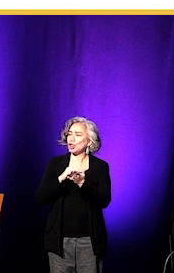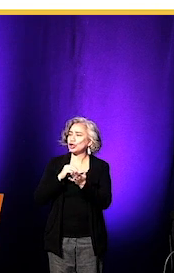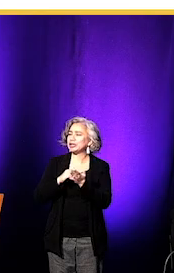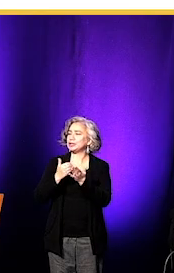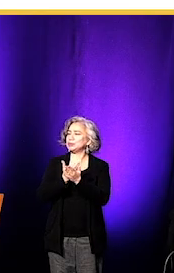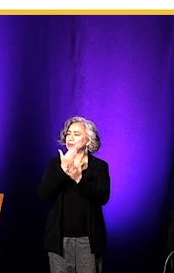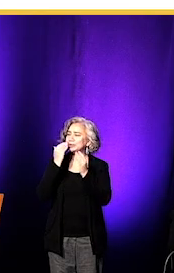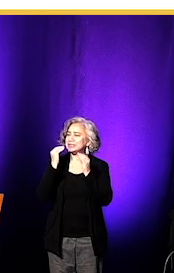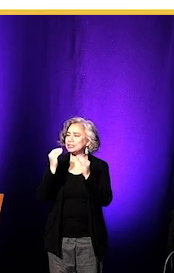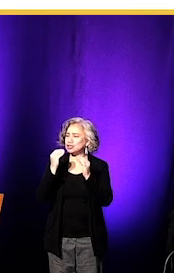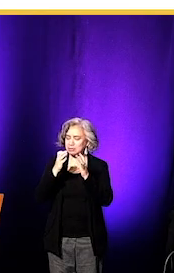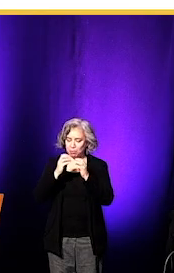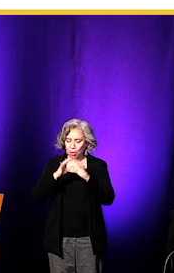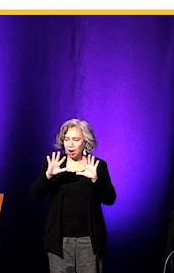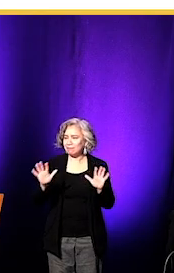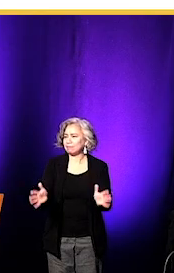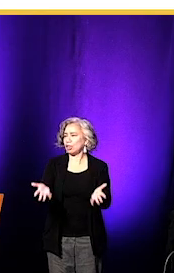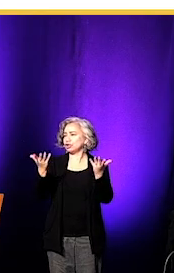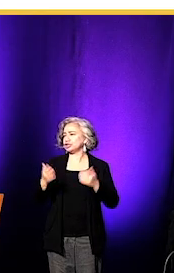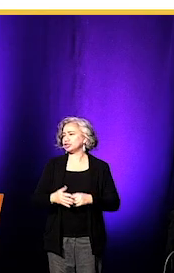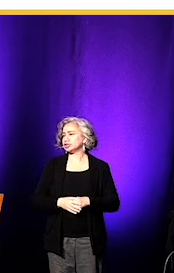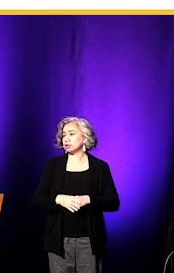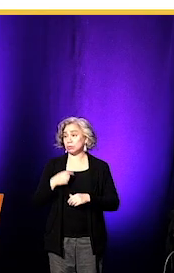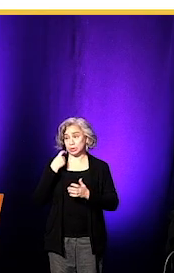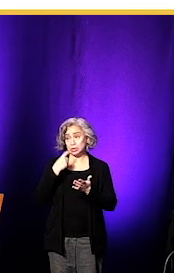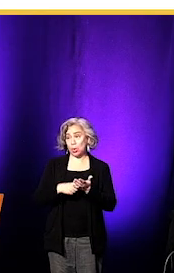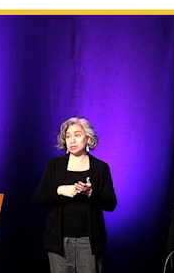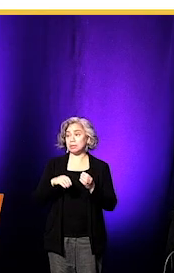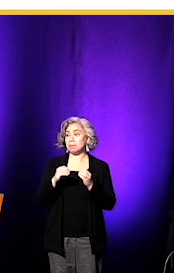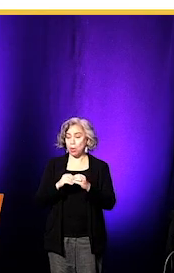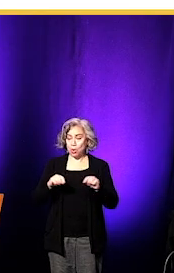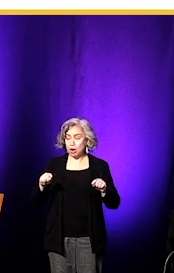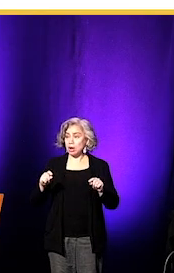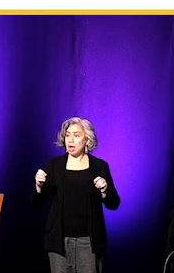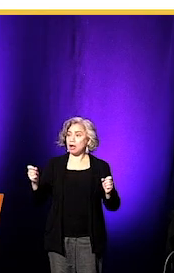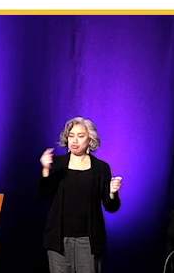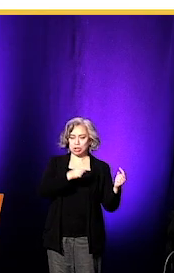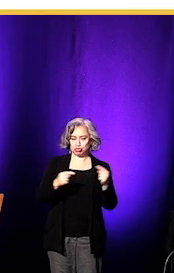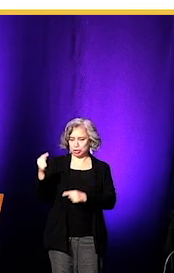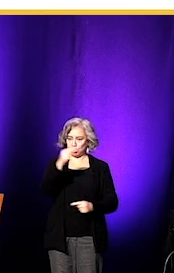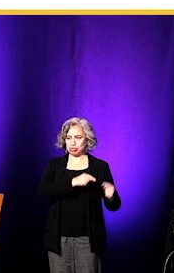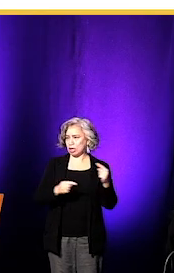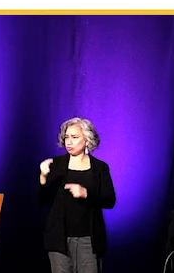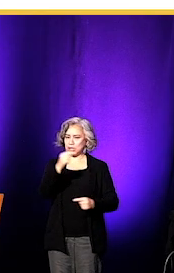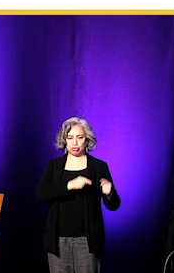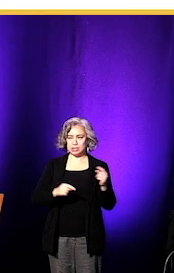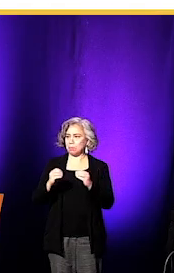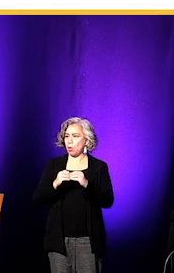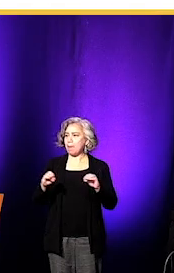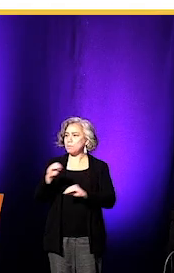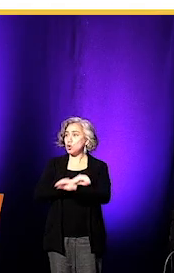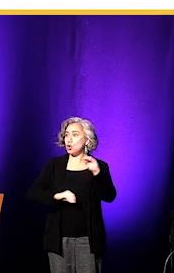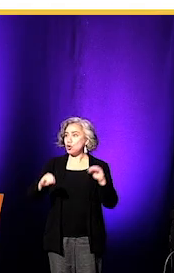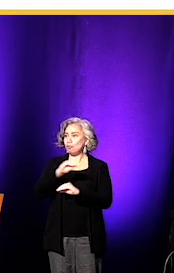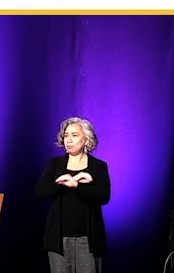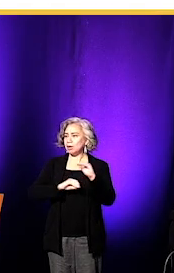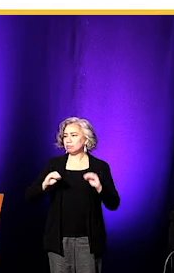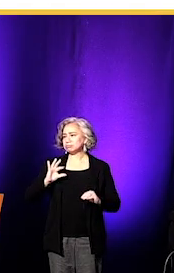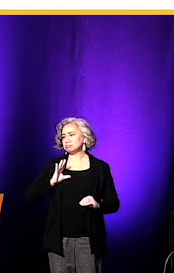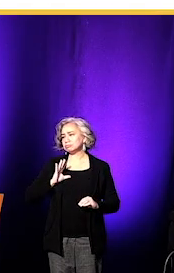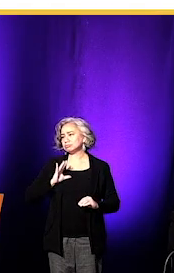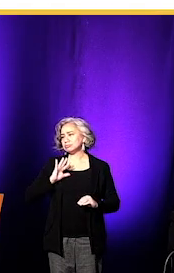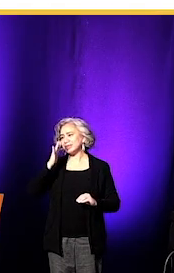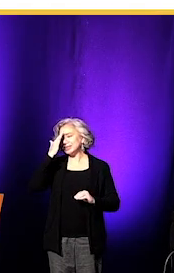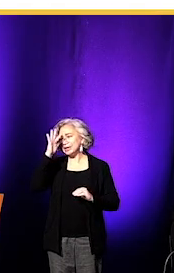noted that the more recursive movement there was within and across the microsystems, the greater the connections between theory,